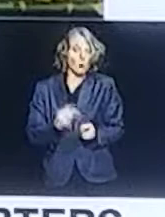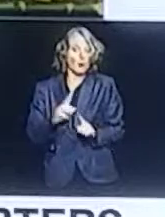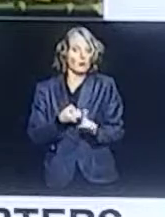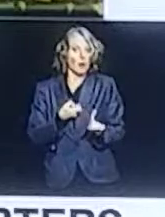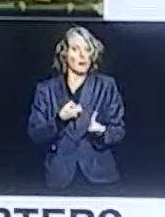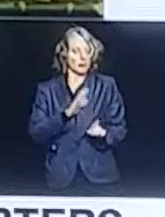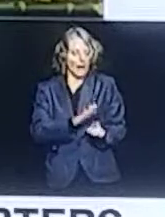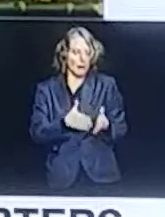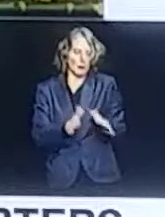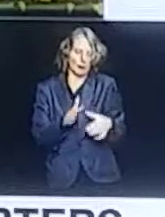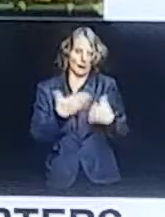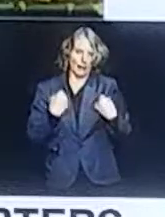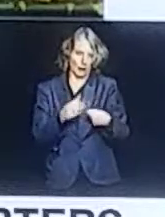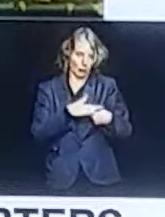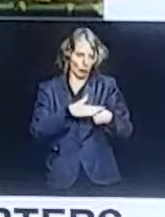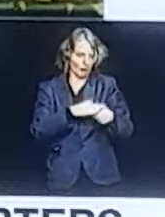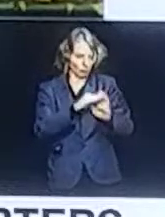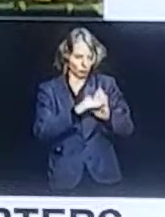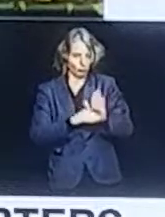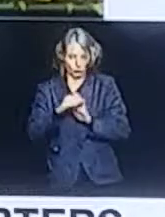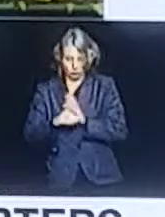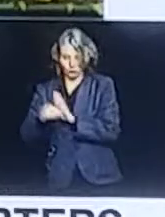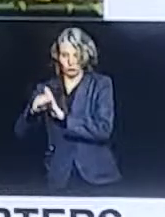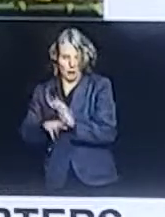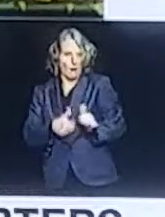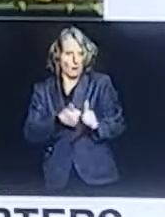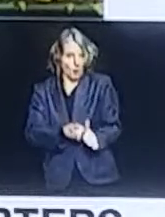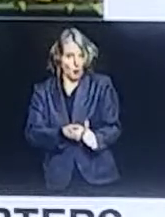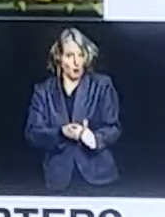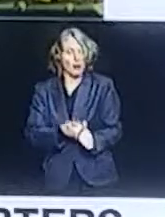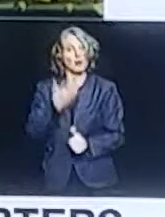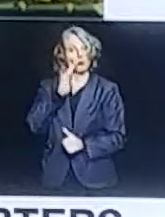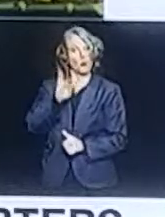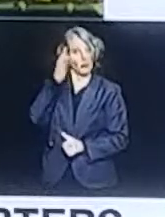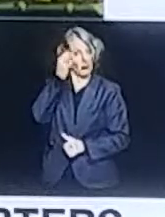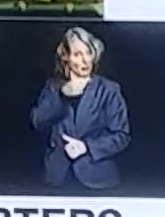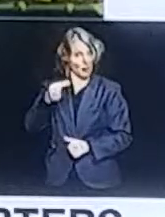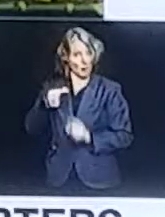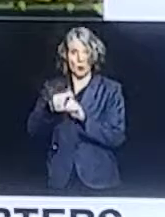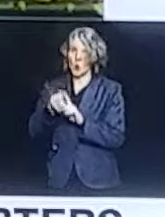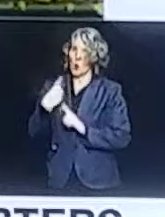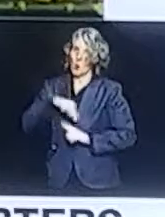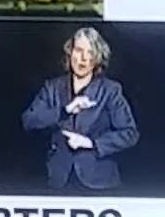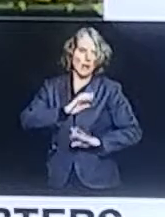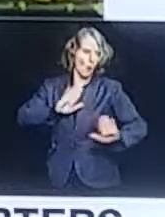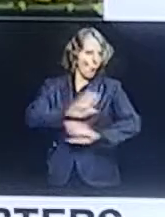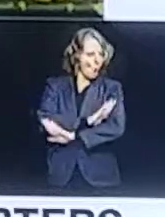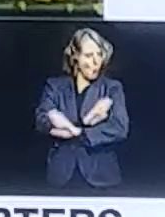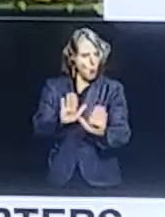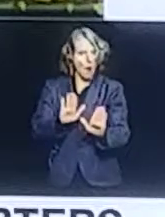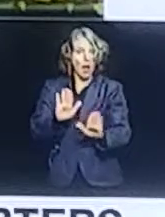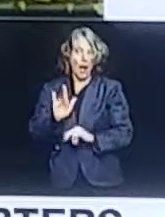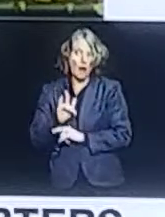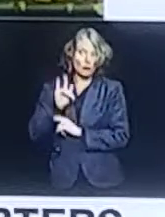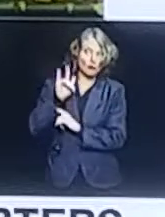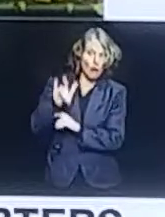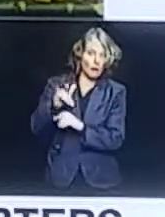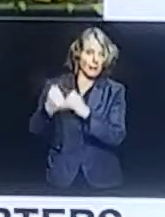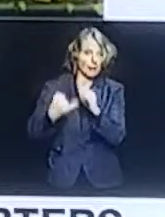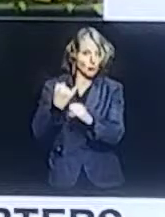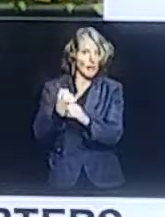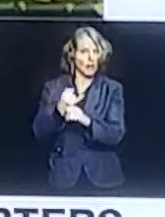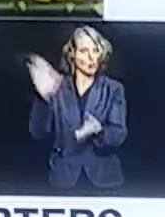health officials. On the federal side, we have strongly discouraged non-essential international travel,